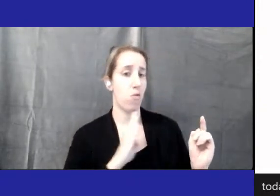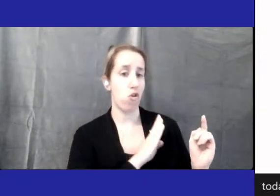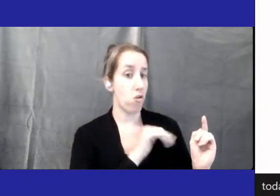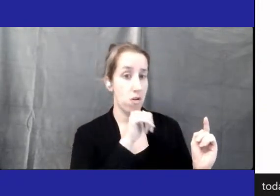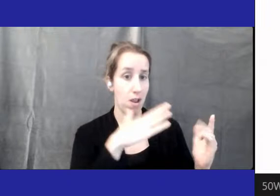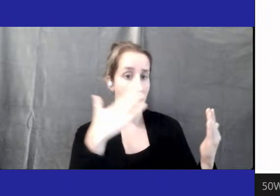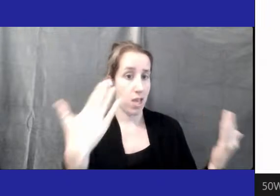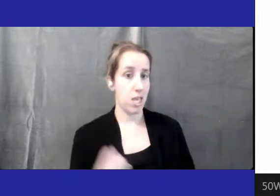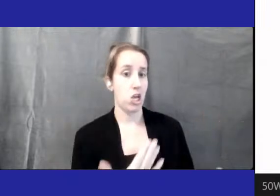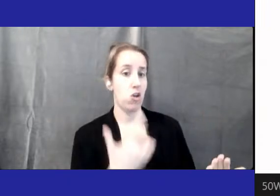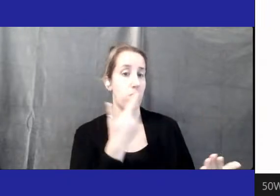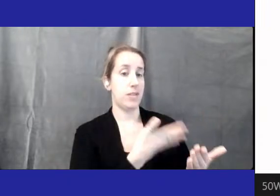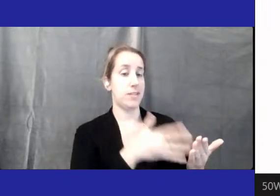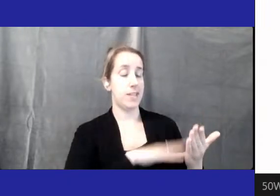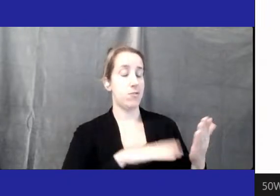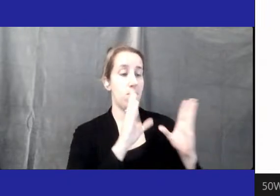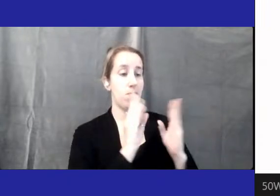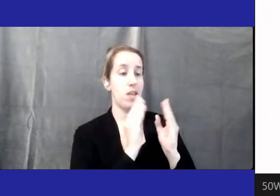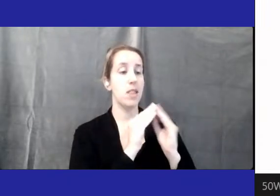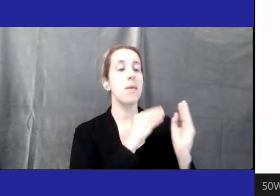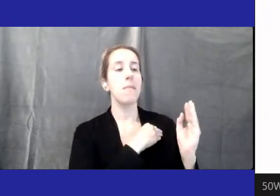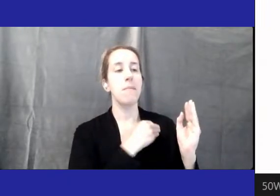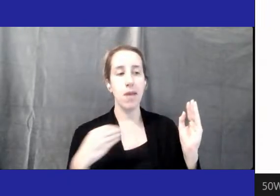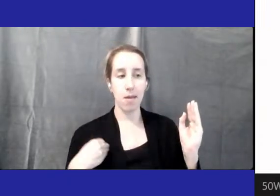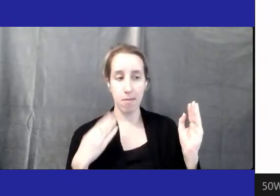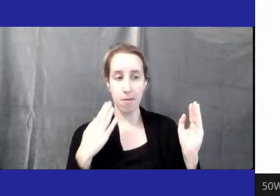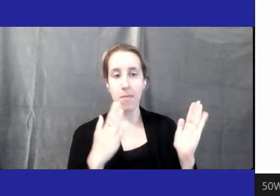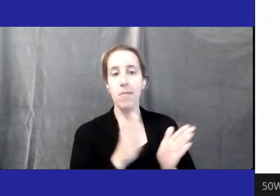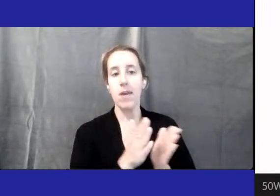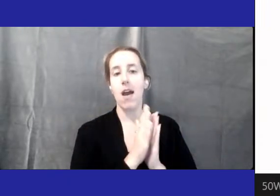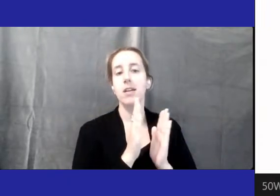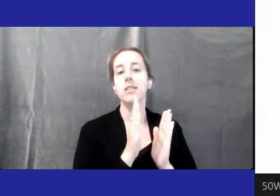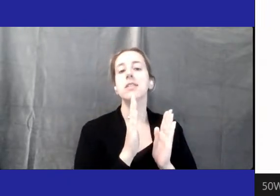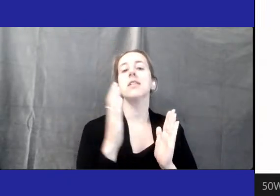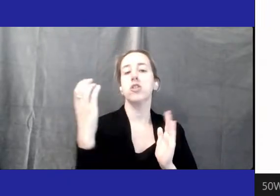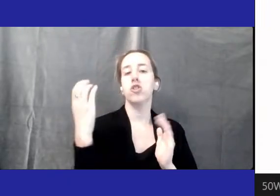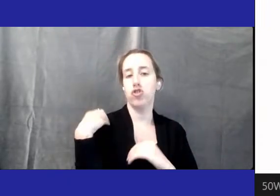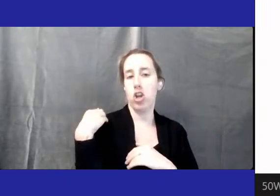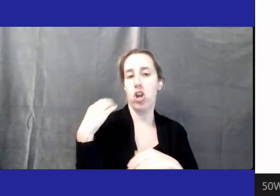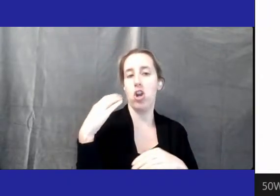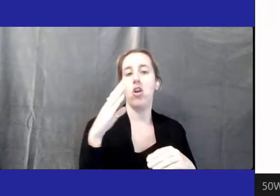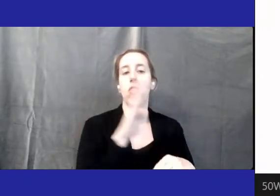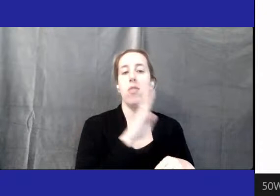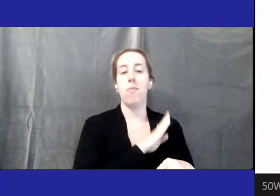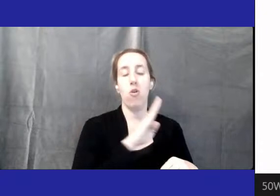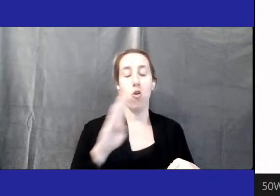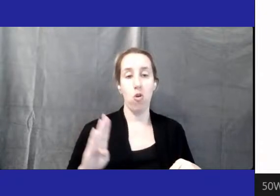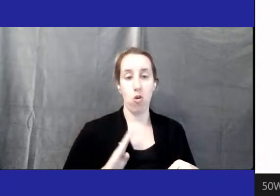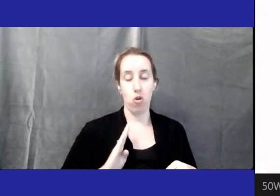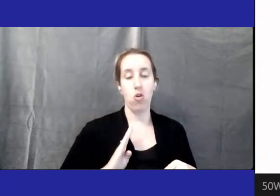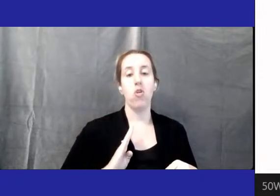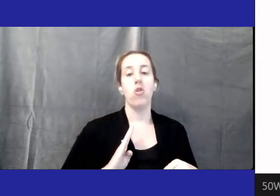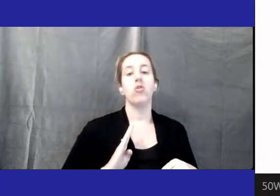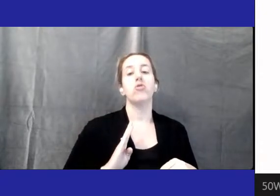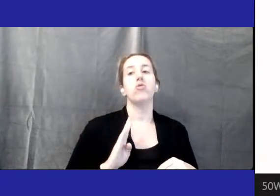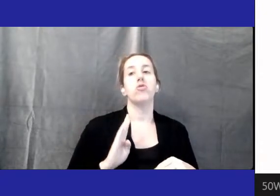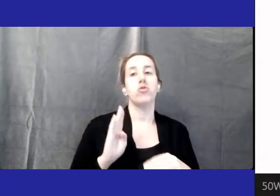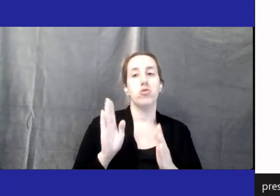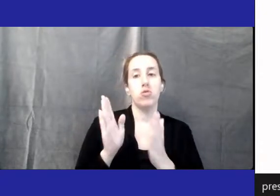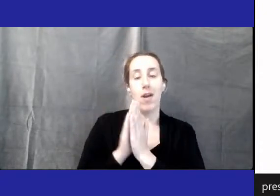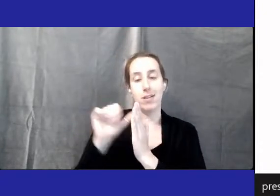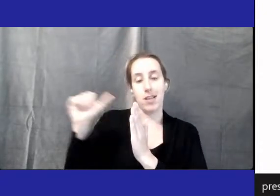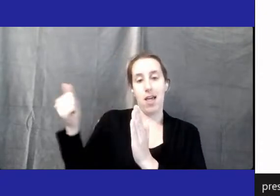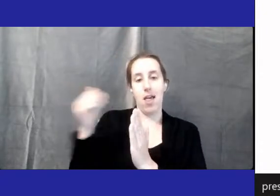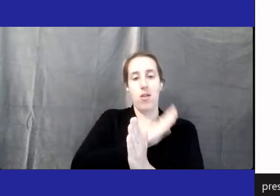committee meeting, the member may ask the chair of the board to request that another board member, not a member of that committee, attend the scheduled meeting